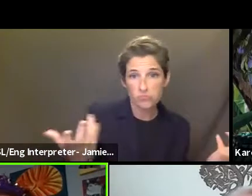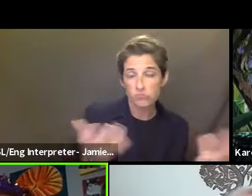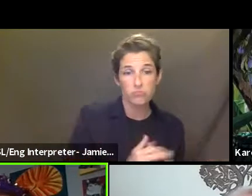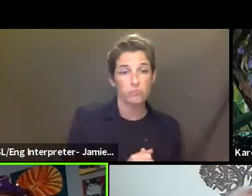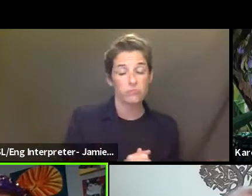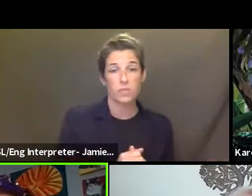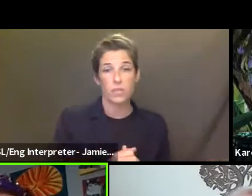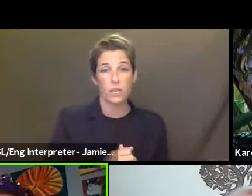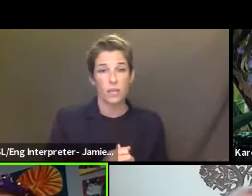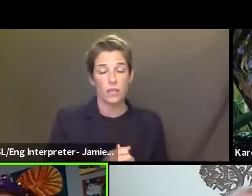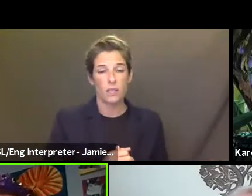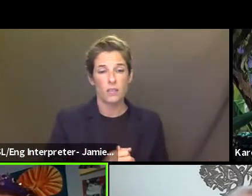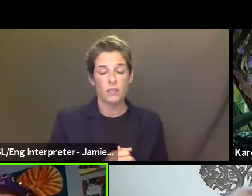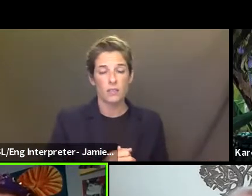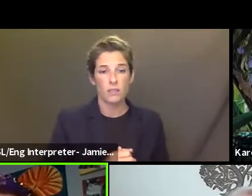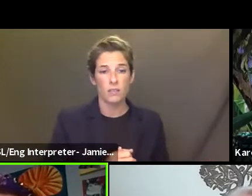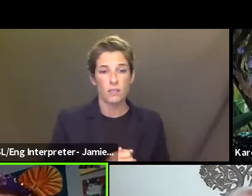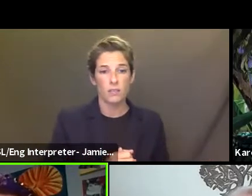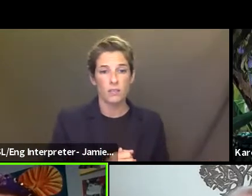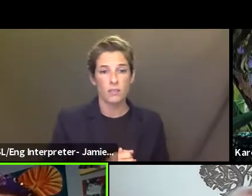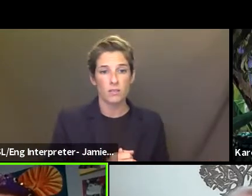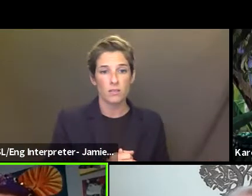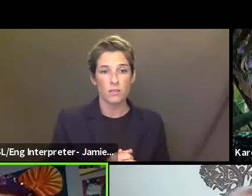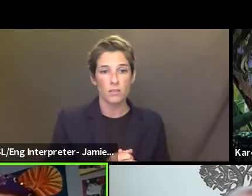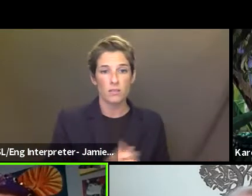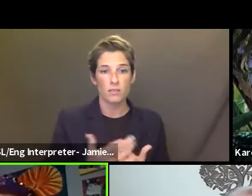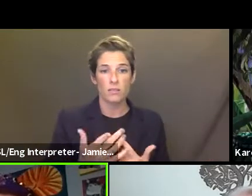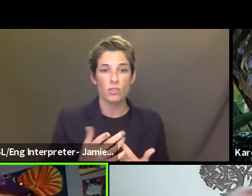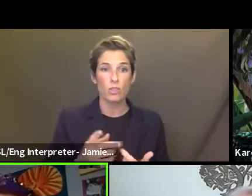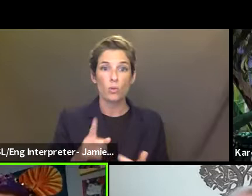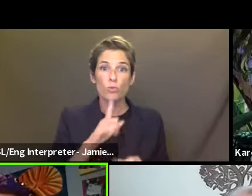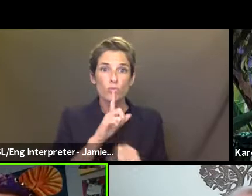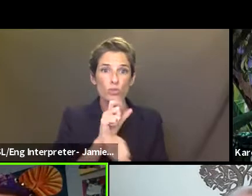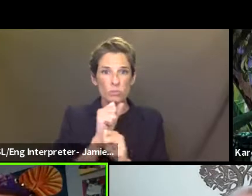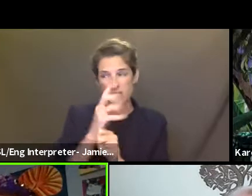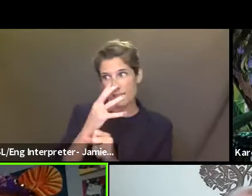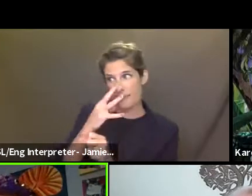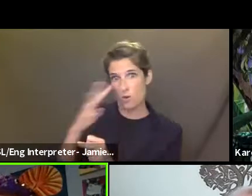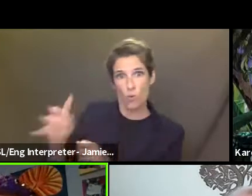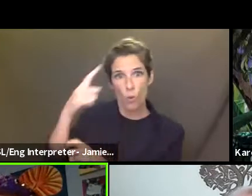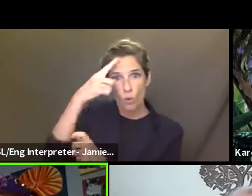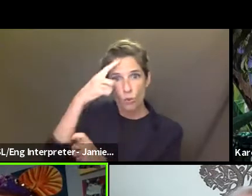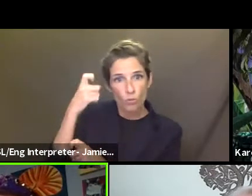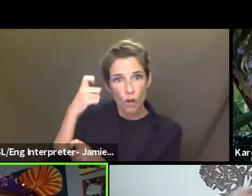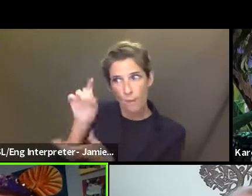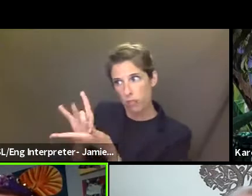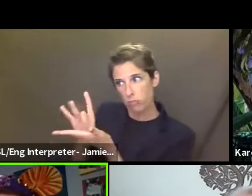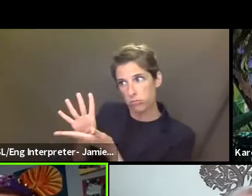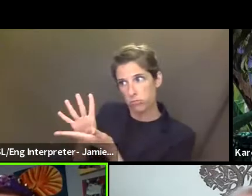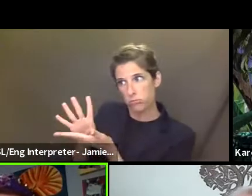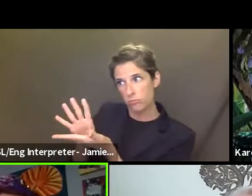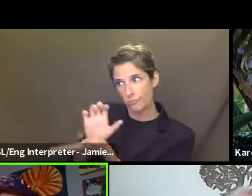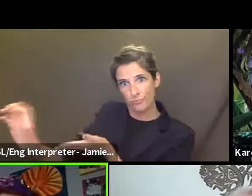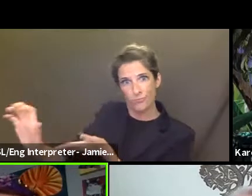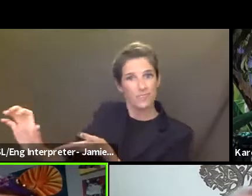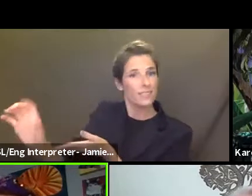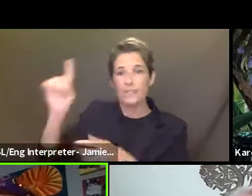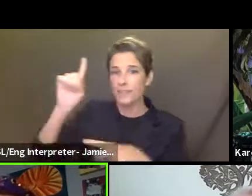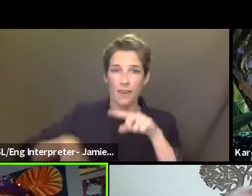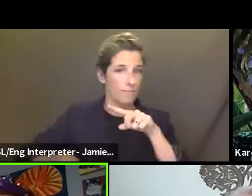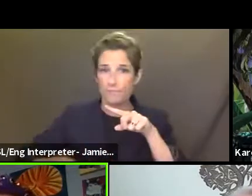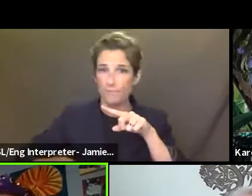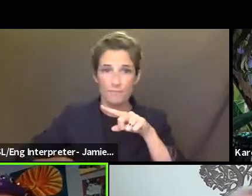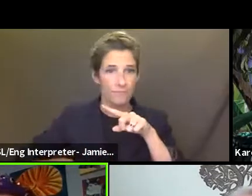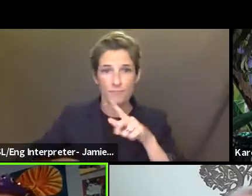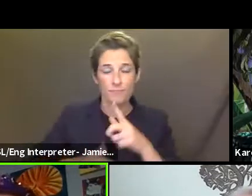sort of erase trauma from your life isn't possible. Or, you know, just to ignore it,